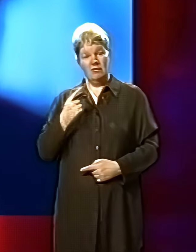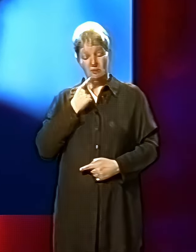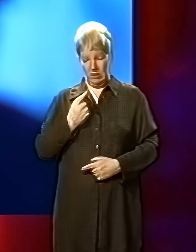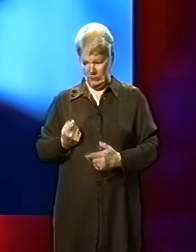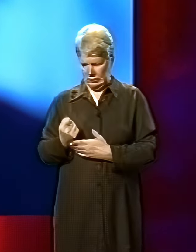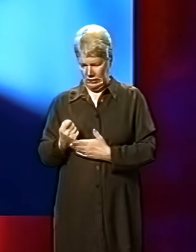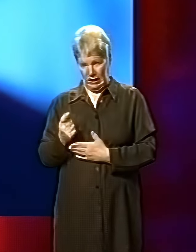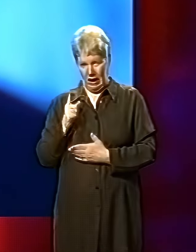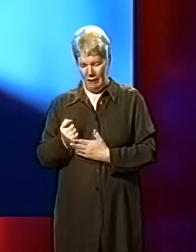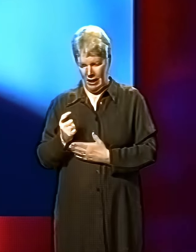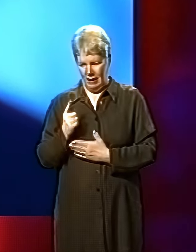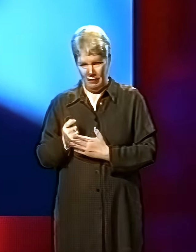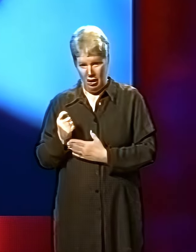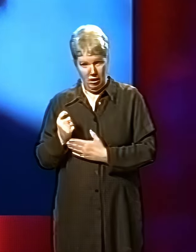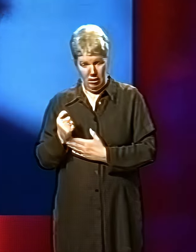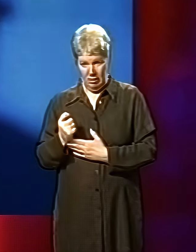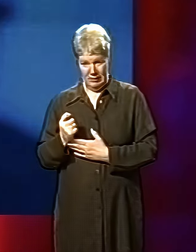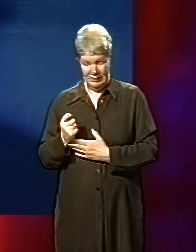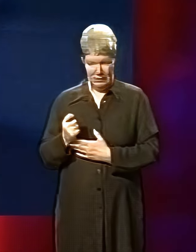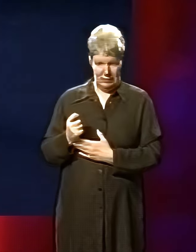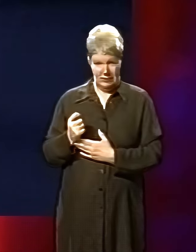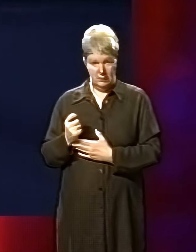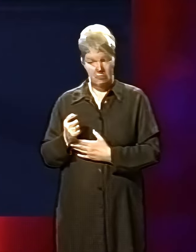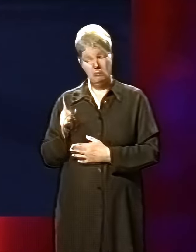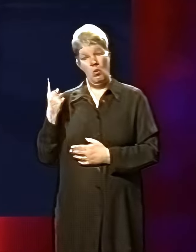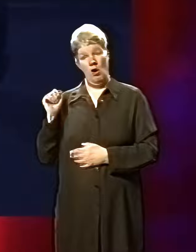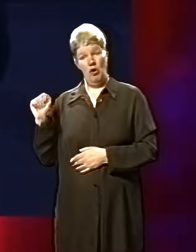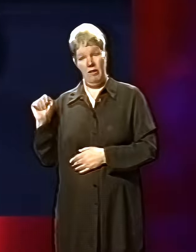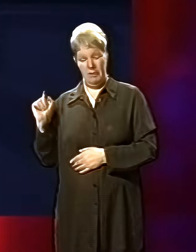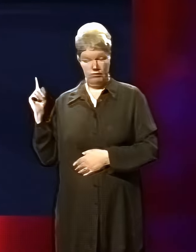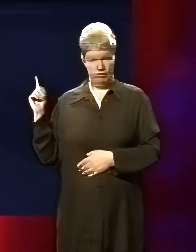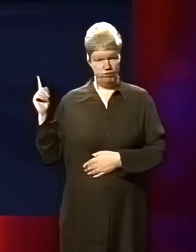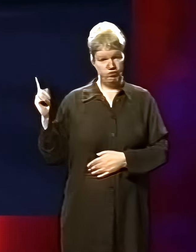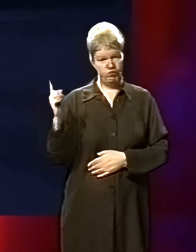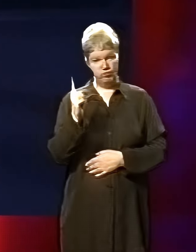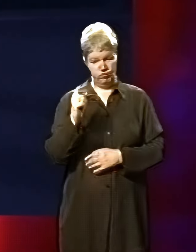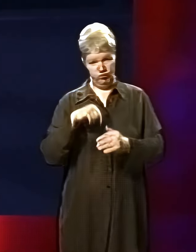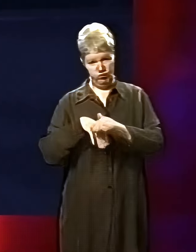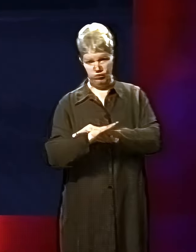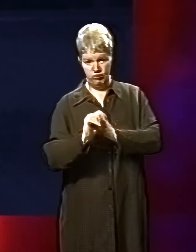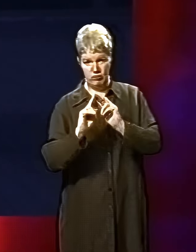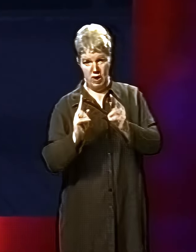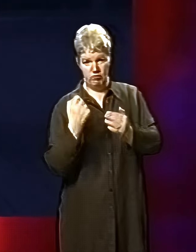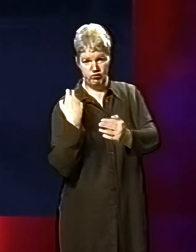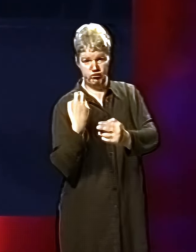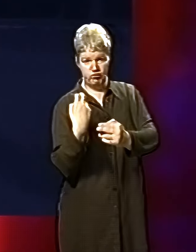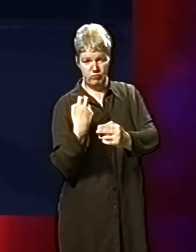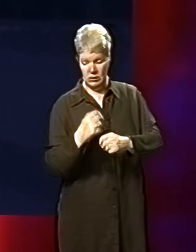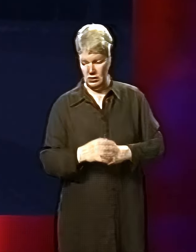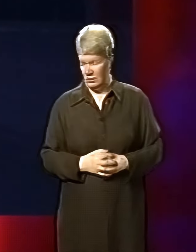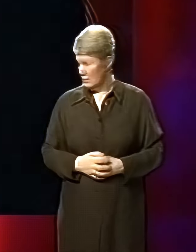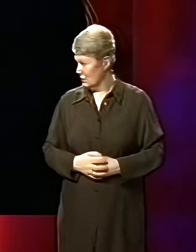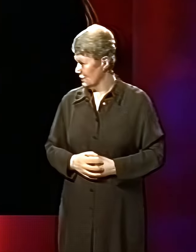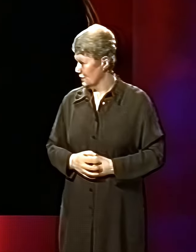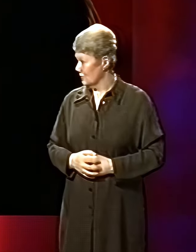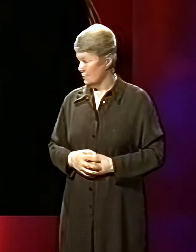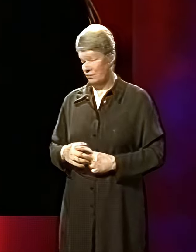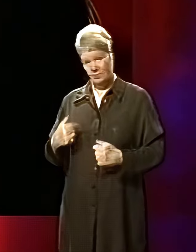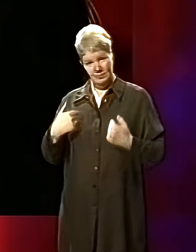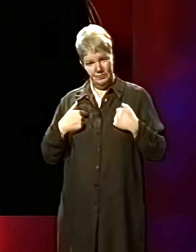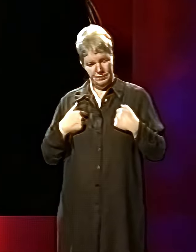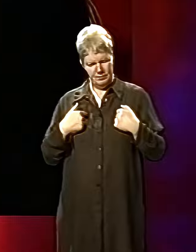on the repayments for a bed and a stereo, one of the Brighthouse boys was soon at her door. My child's in that house